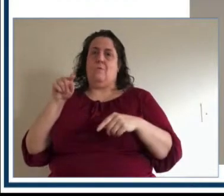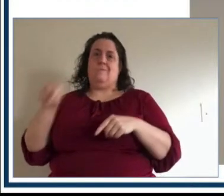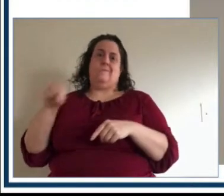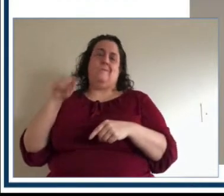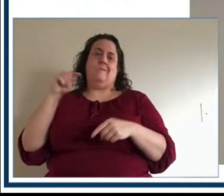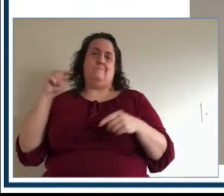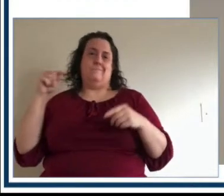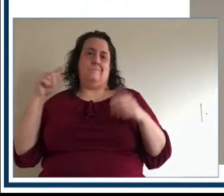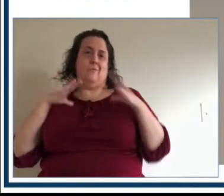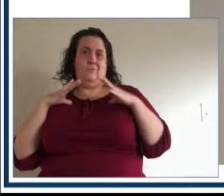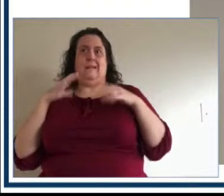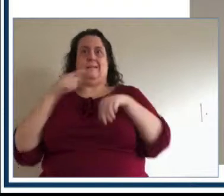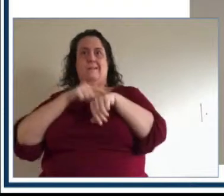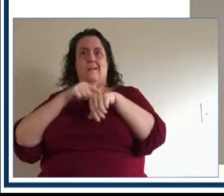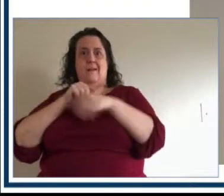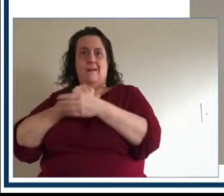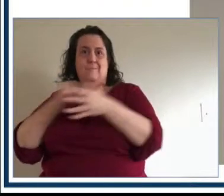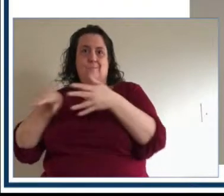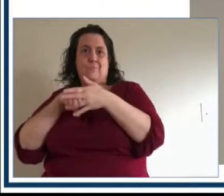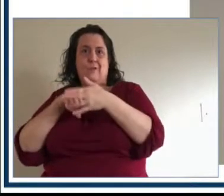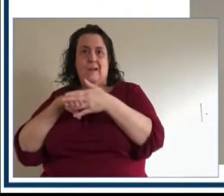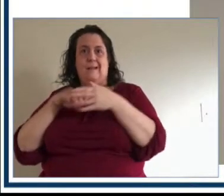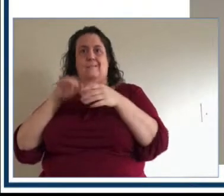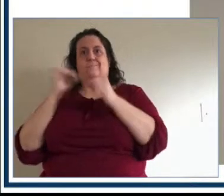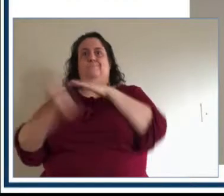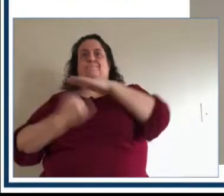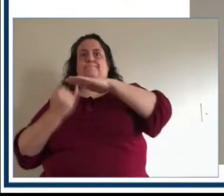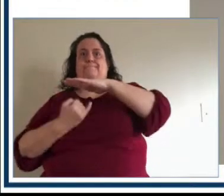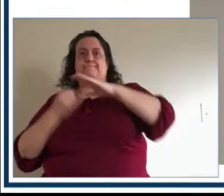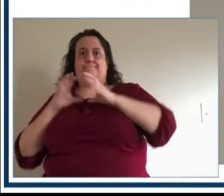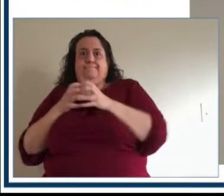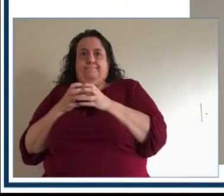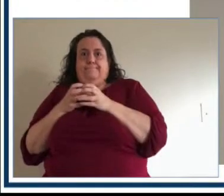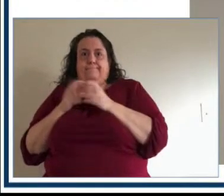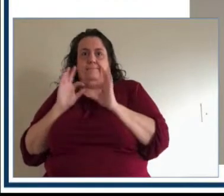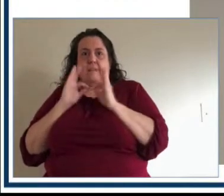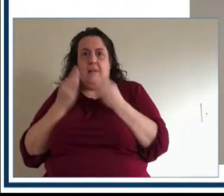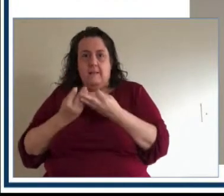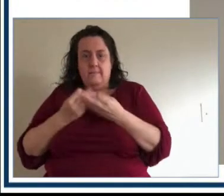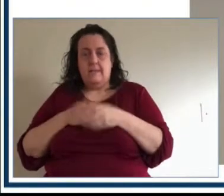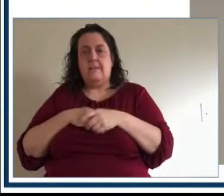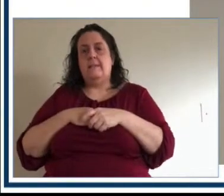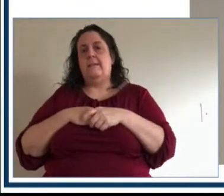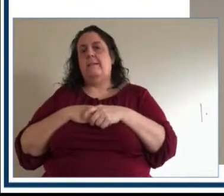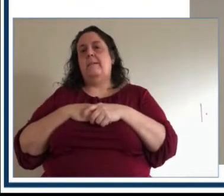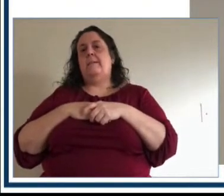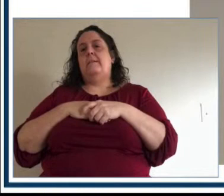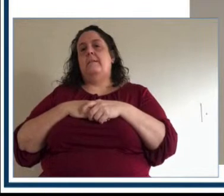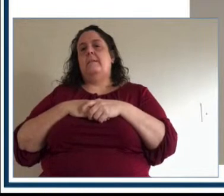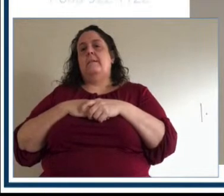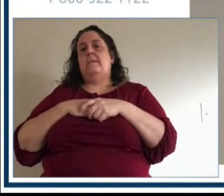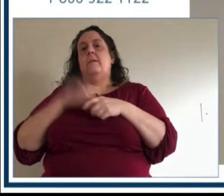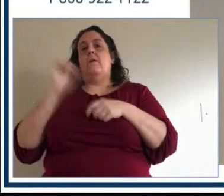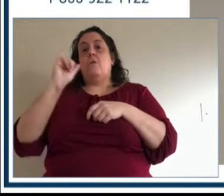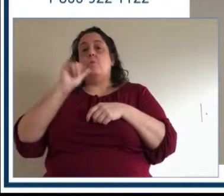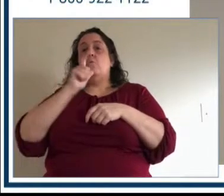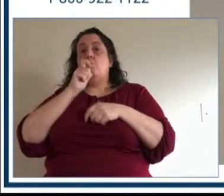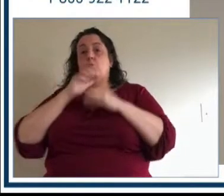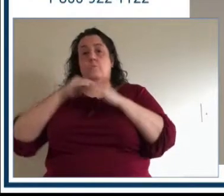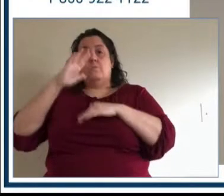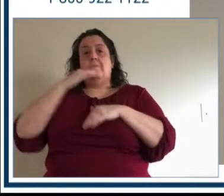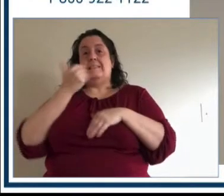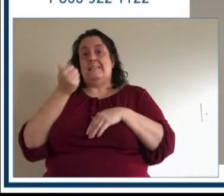you meet the criteria, which is moderately to severely immune compromised, and that is specific conditions